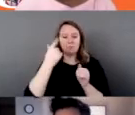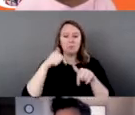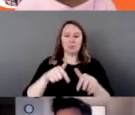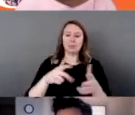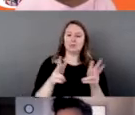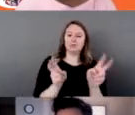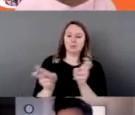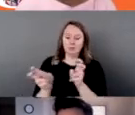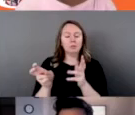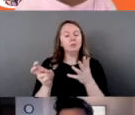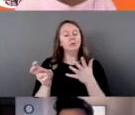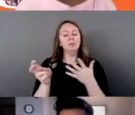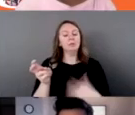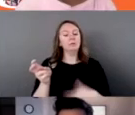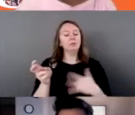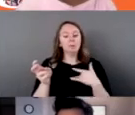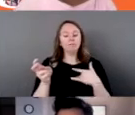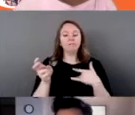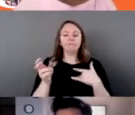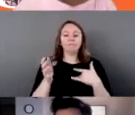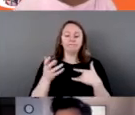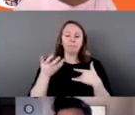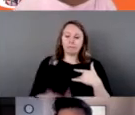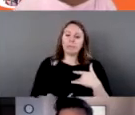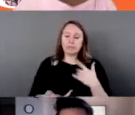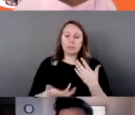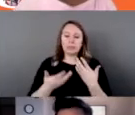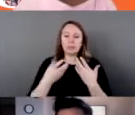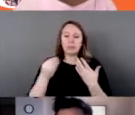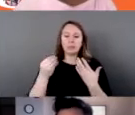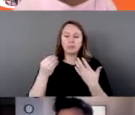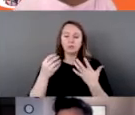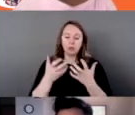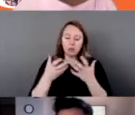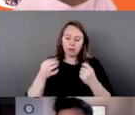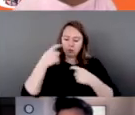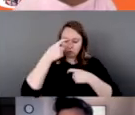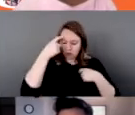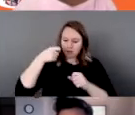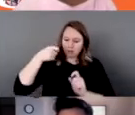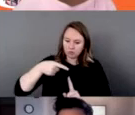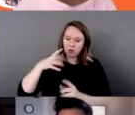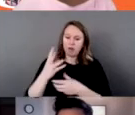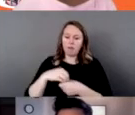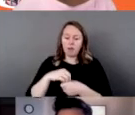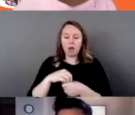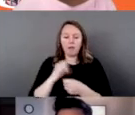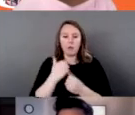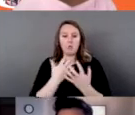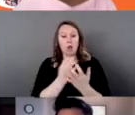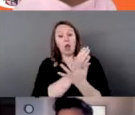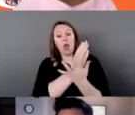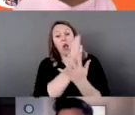heavy, very, you know, definitely very trauma filled. So I want to take a break after I get through the really